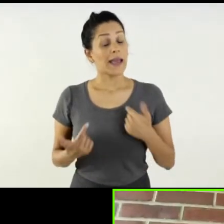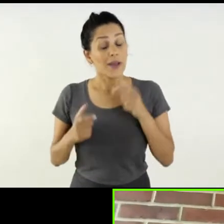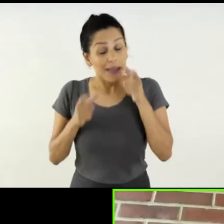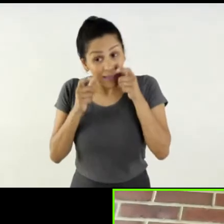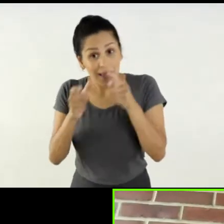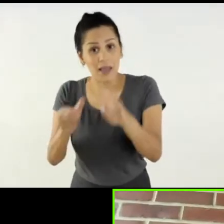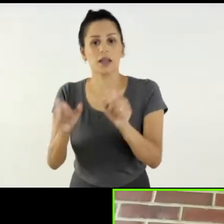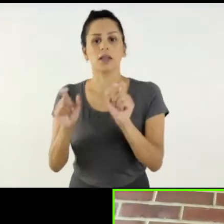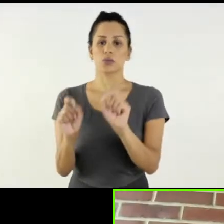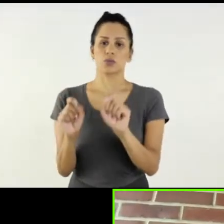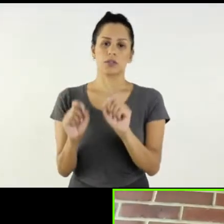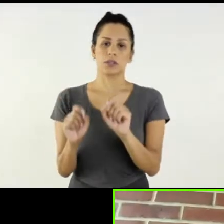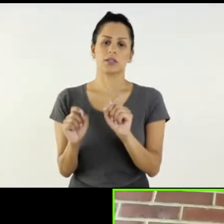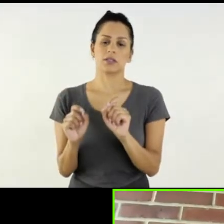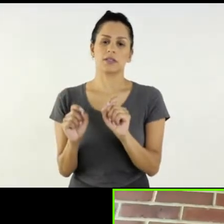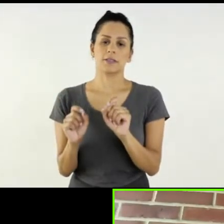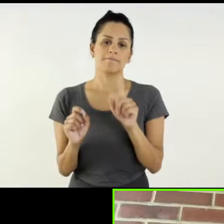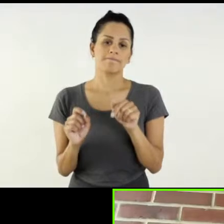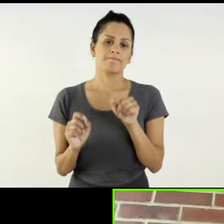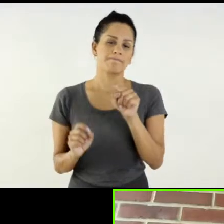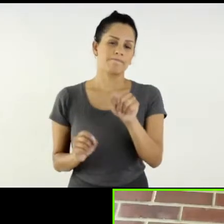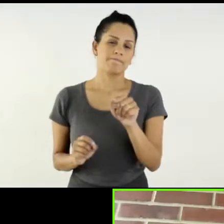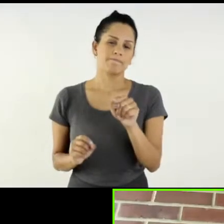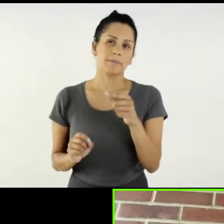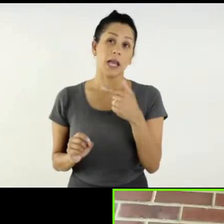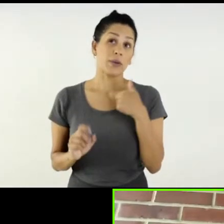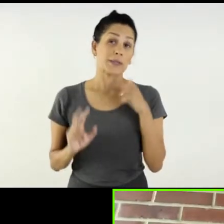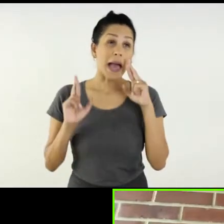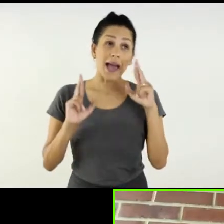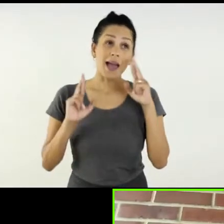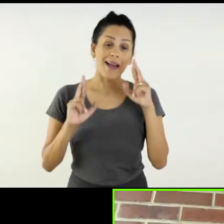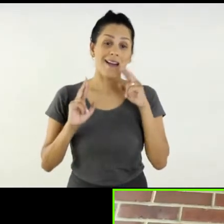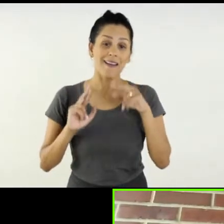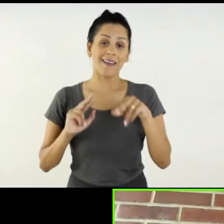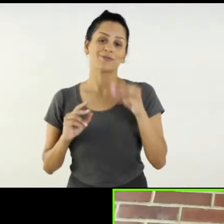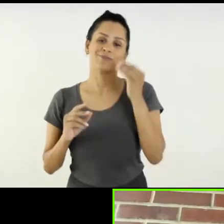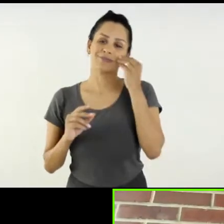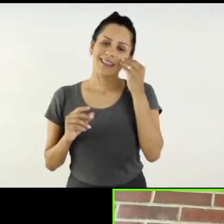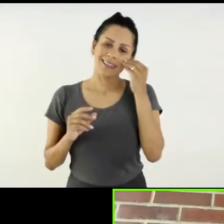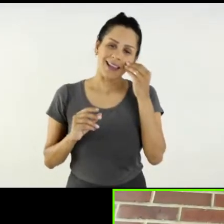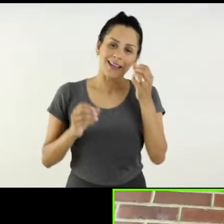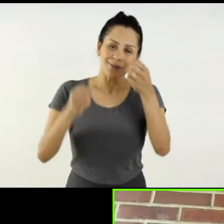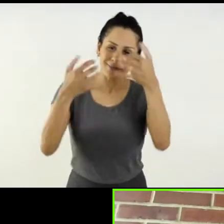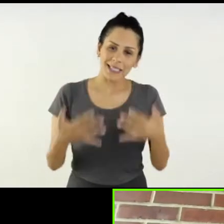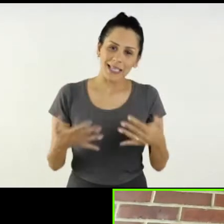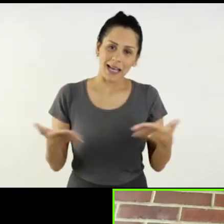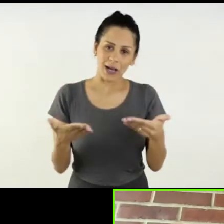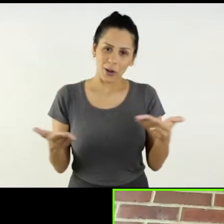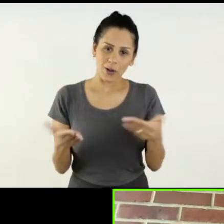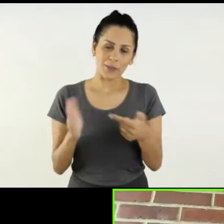at least trying to circle around in that presentation, which is much more the question of,